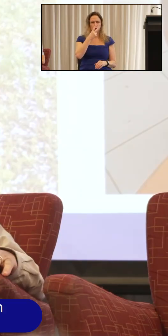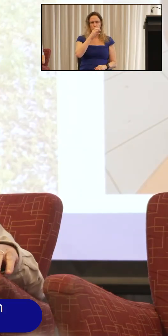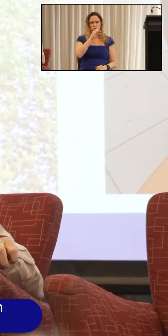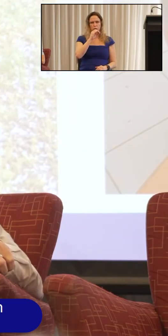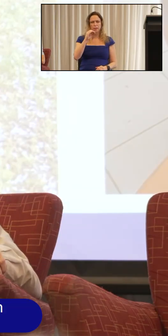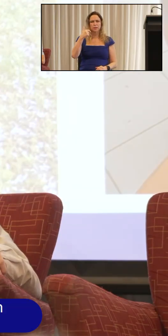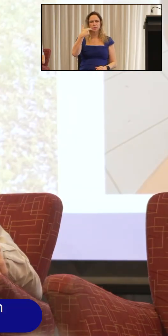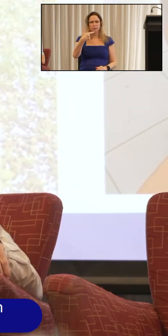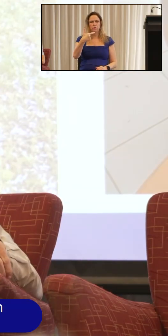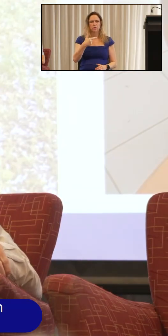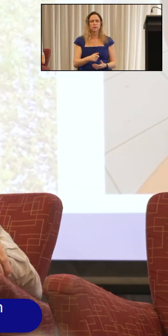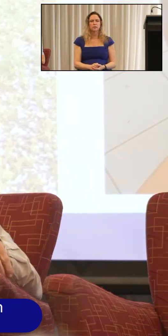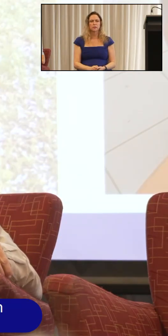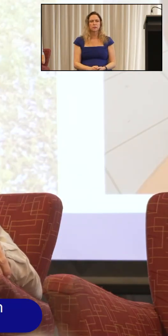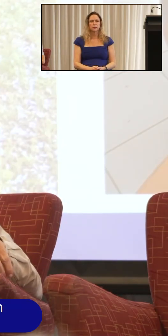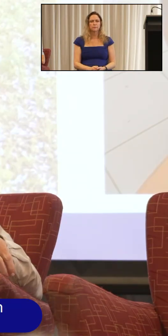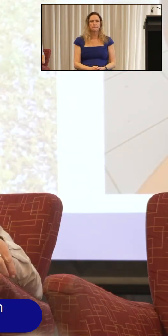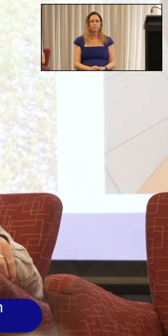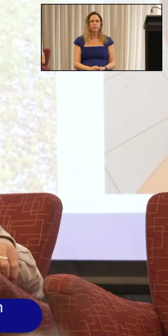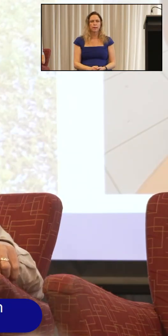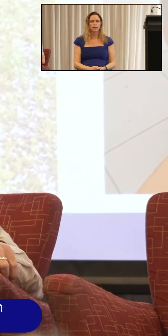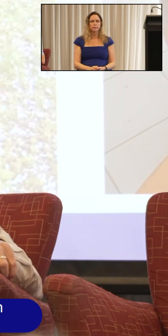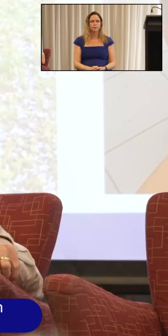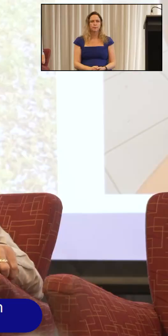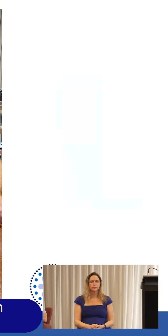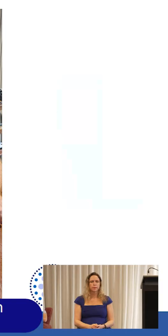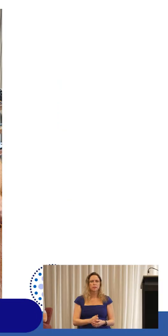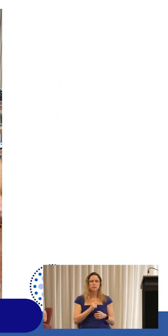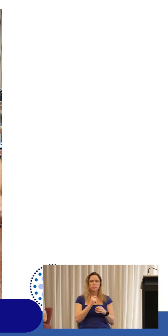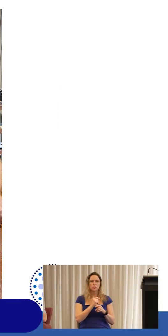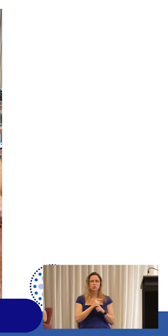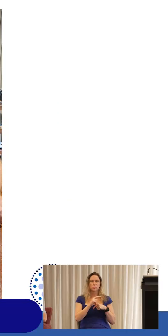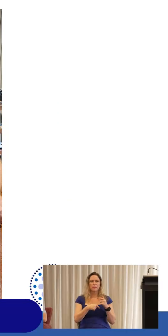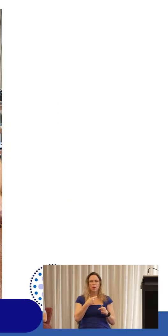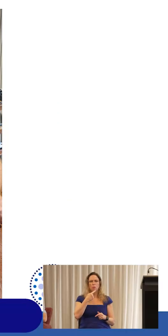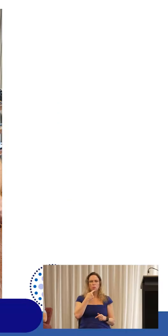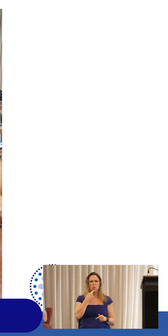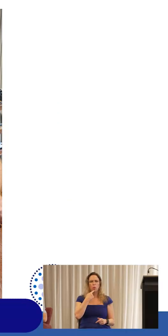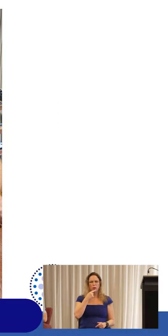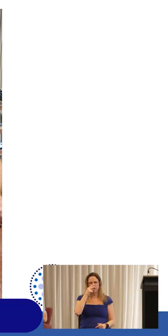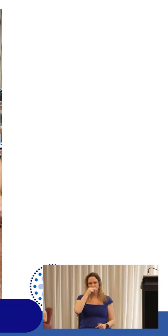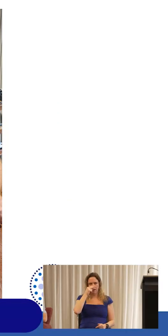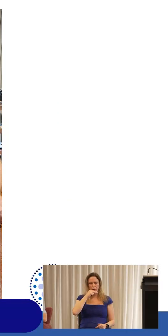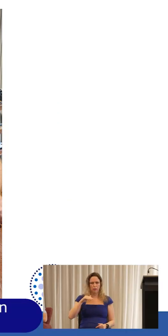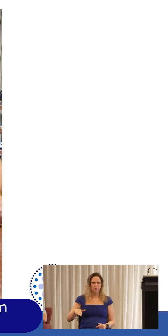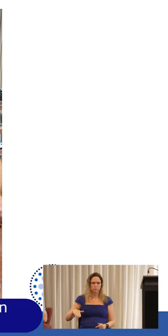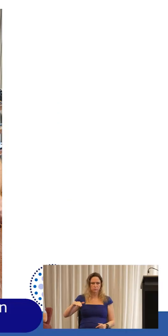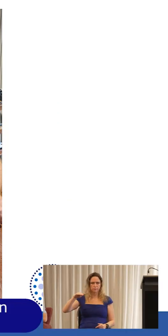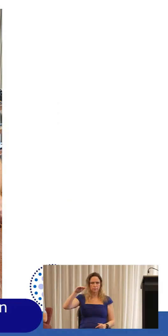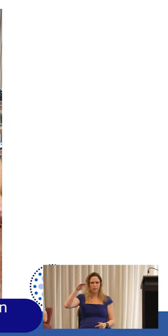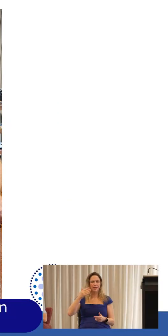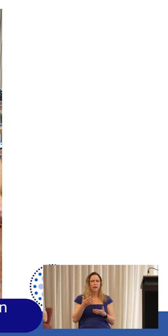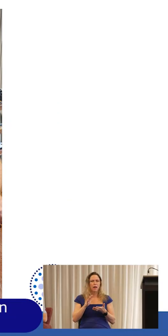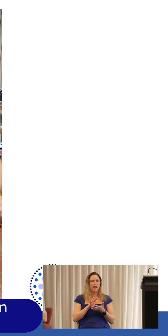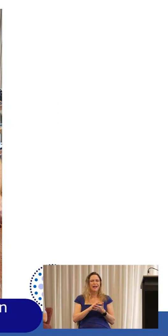thereabouts. So the story I'm going to tell really is about an earlier part of Dan's life and how he actually got into his house, which